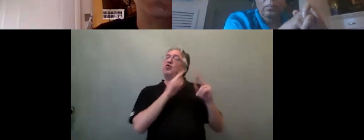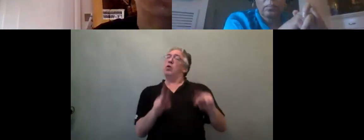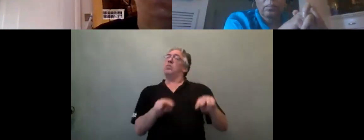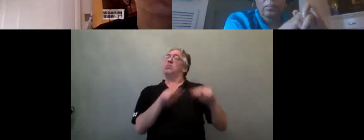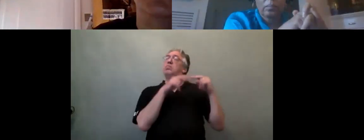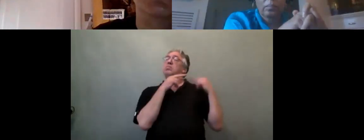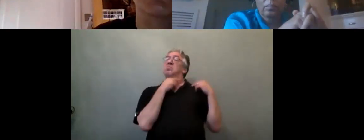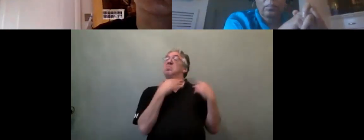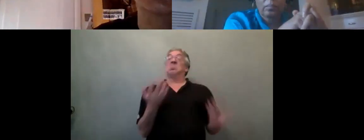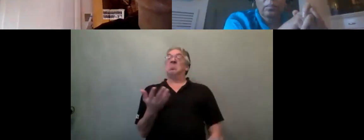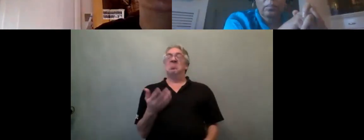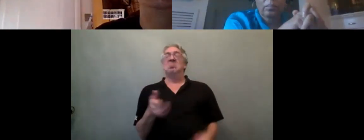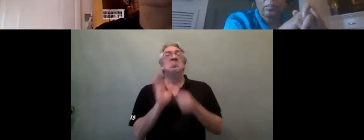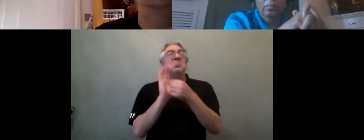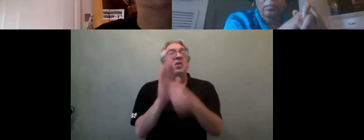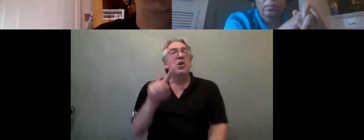Samsung Galaxy but aren't,